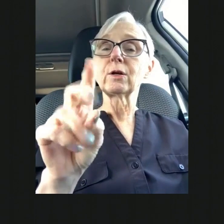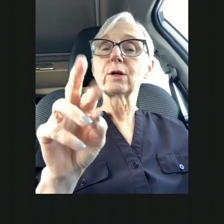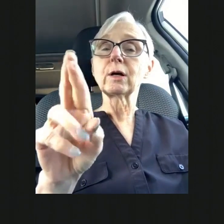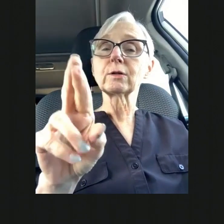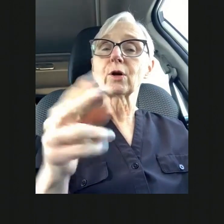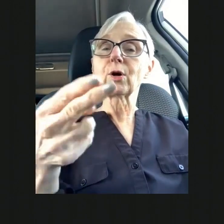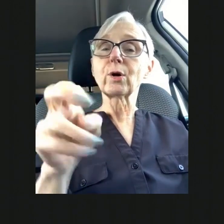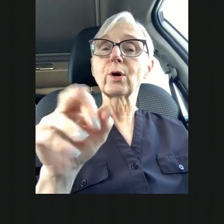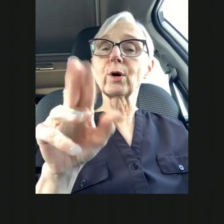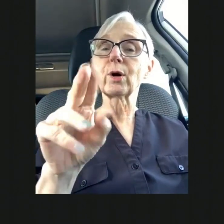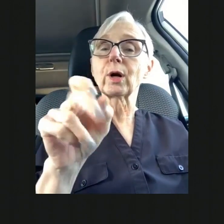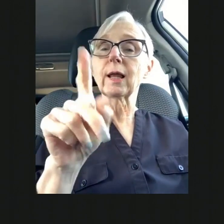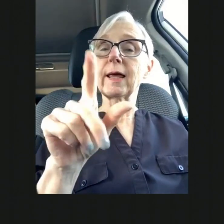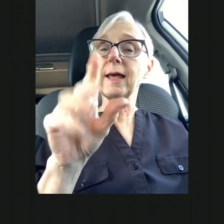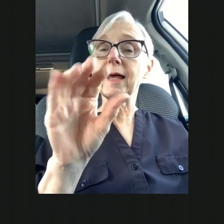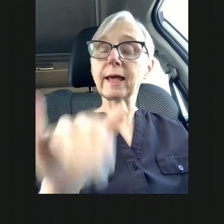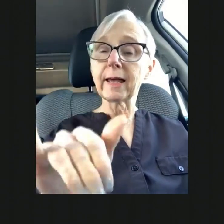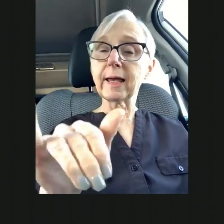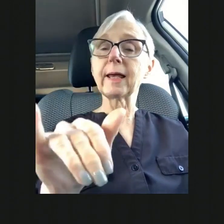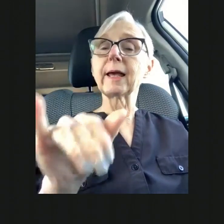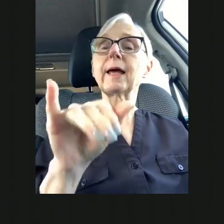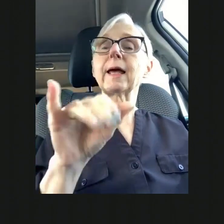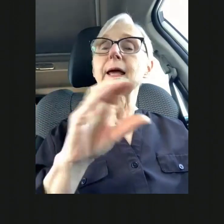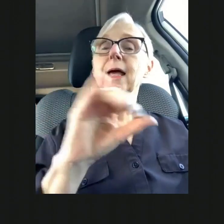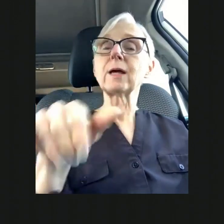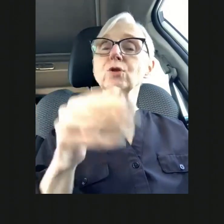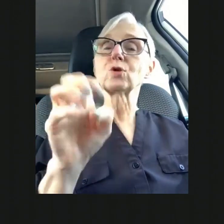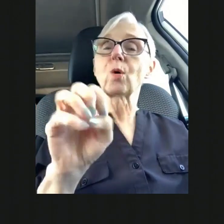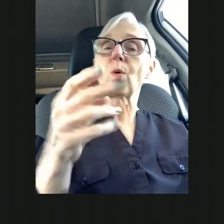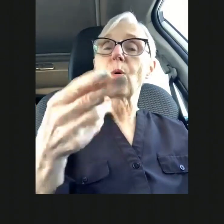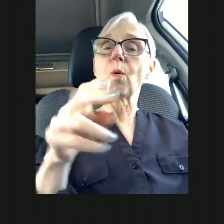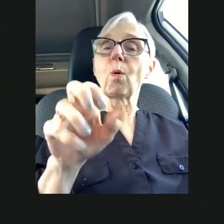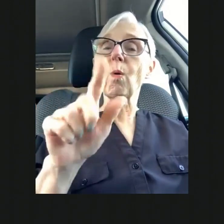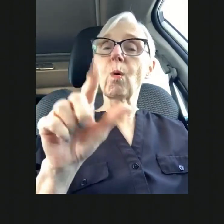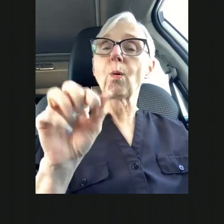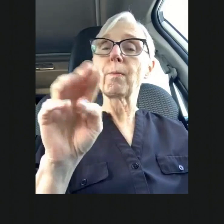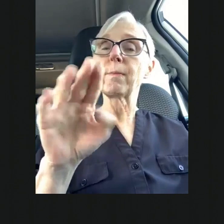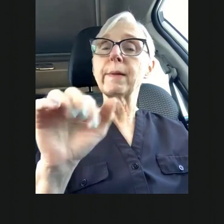questions that we were not able to get to during this Q&A session, please email us at